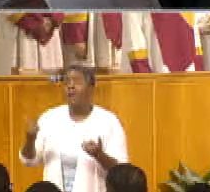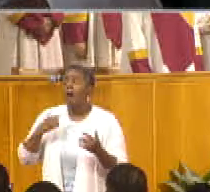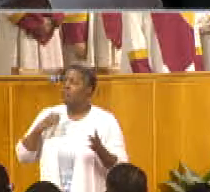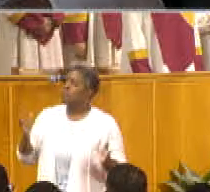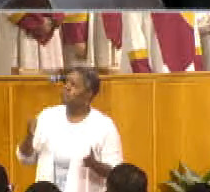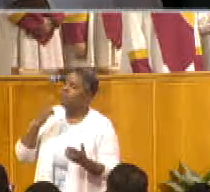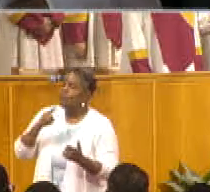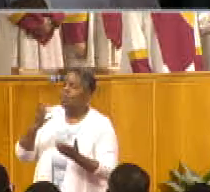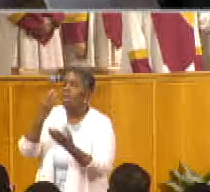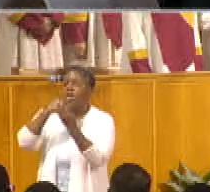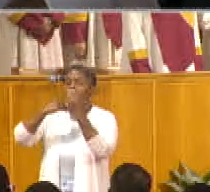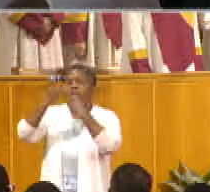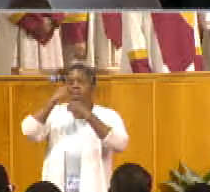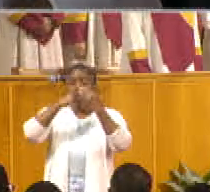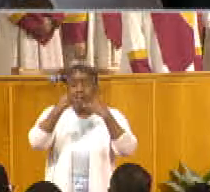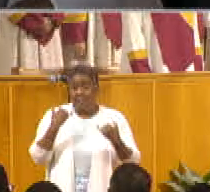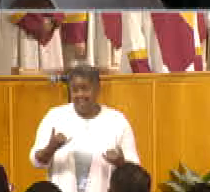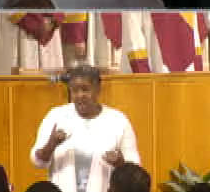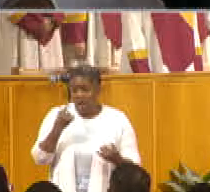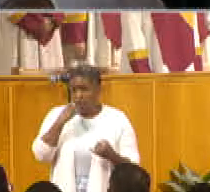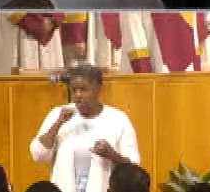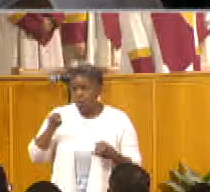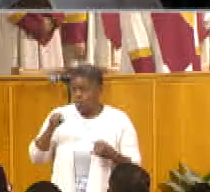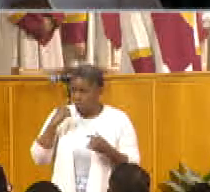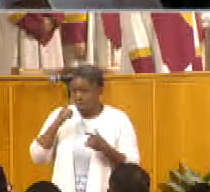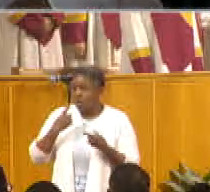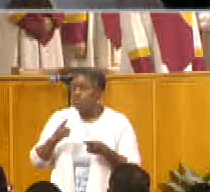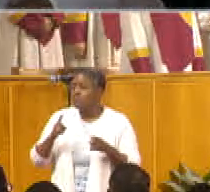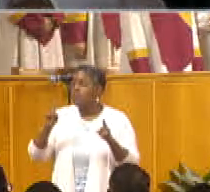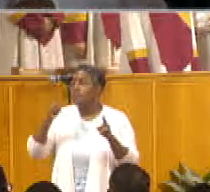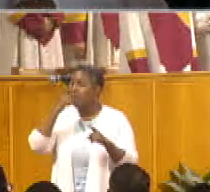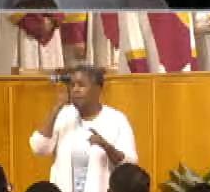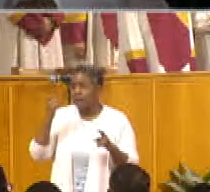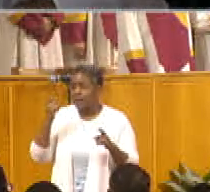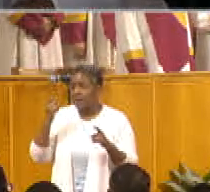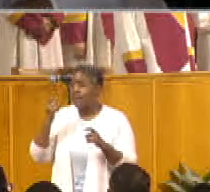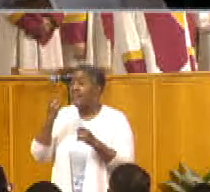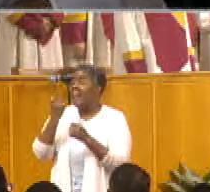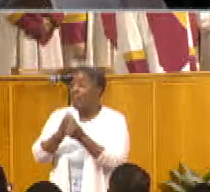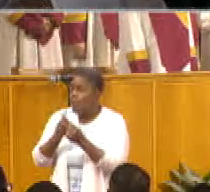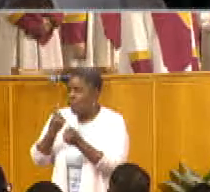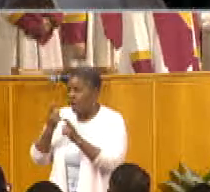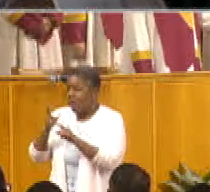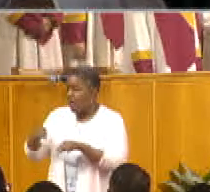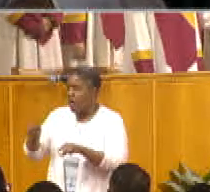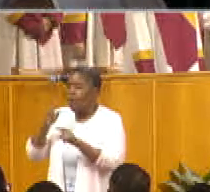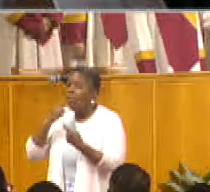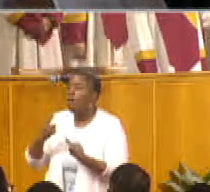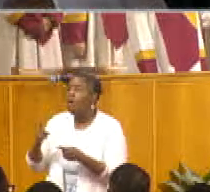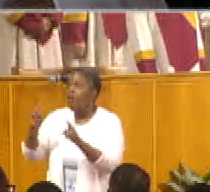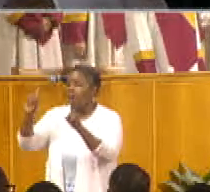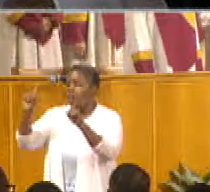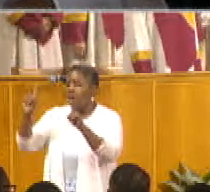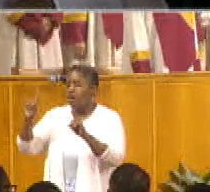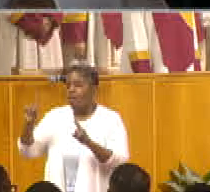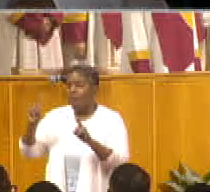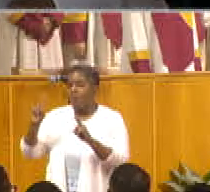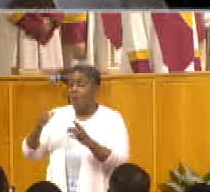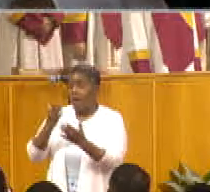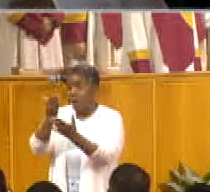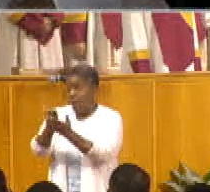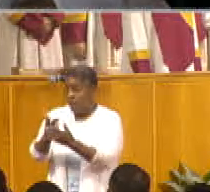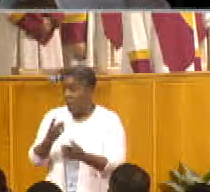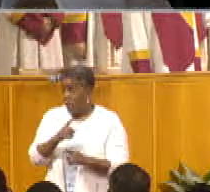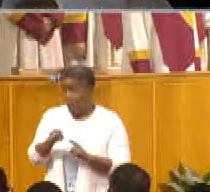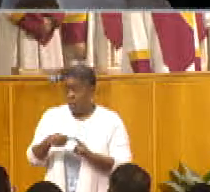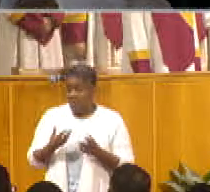take nourishment, for this is for your survival, since not a hair will fall from the head of any of you." And when he had said